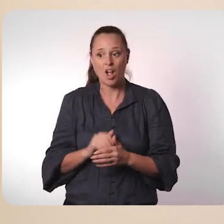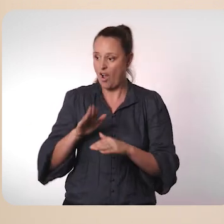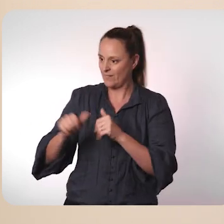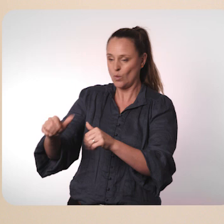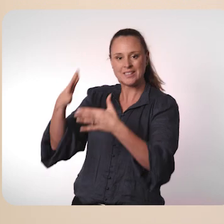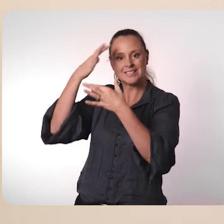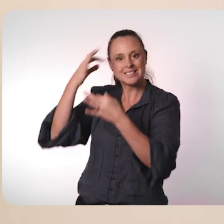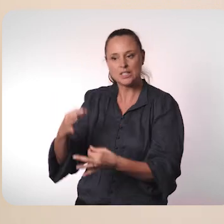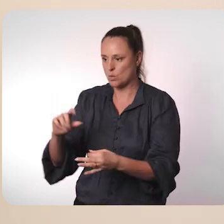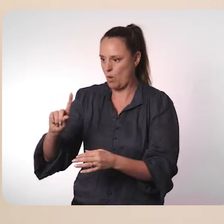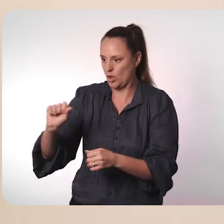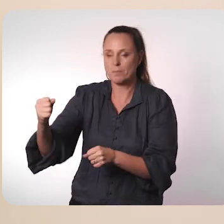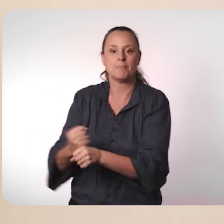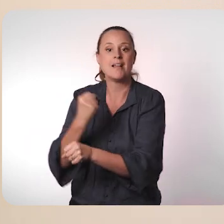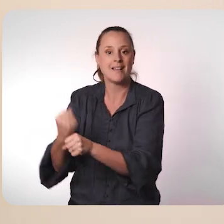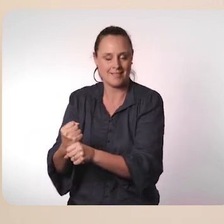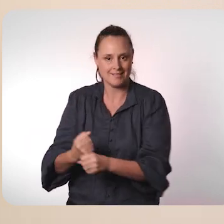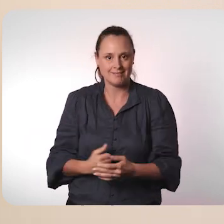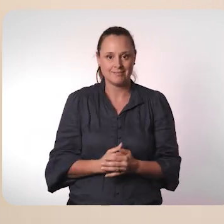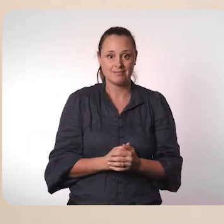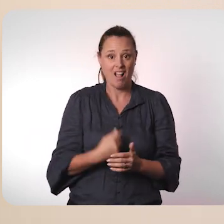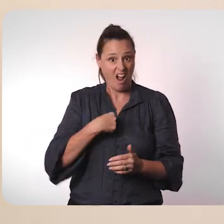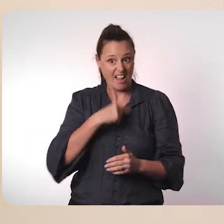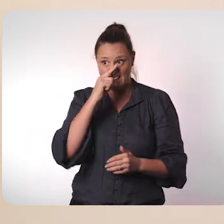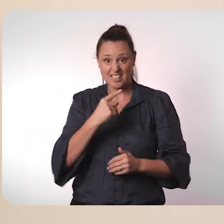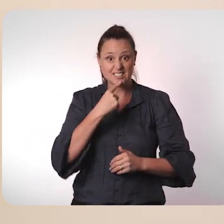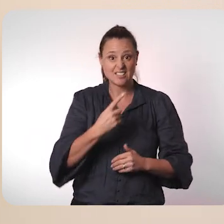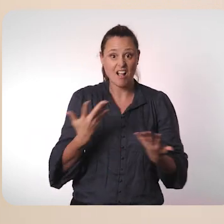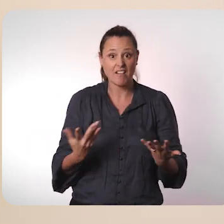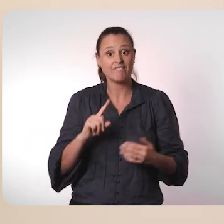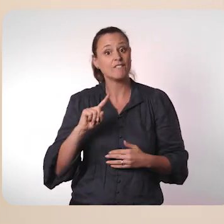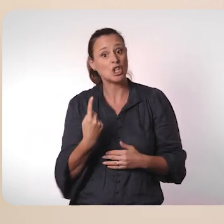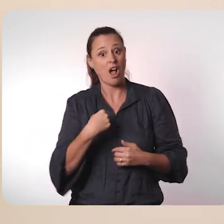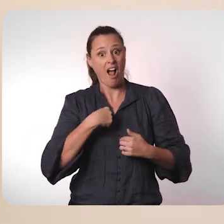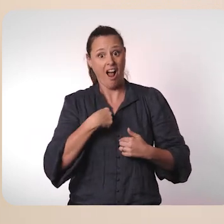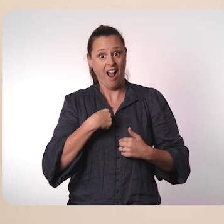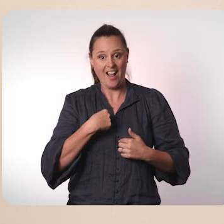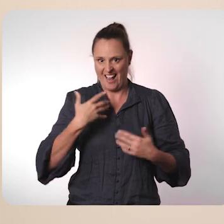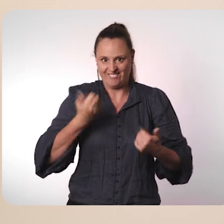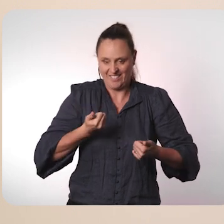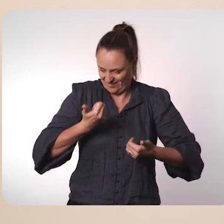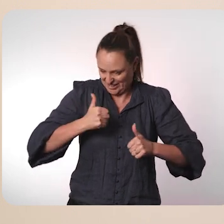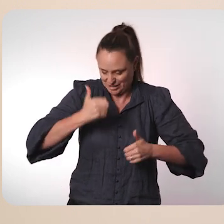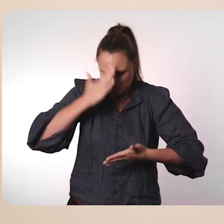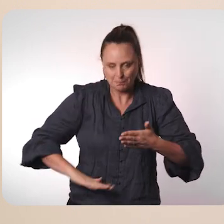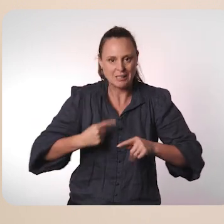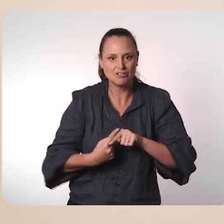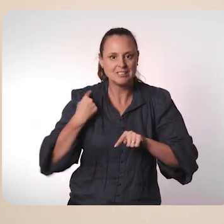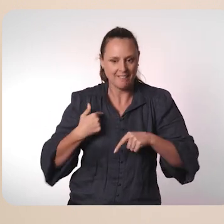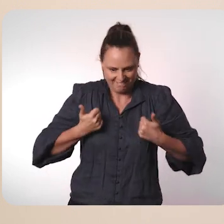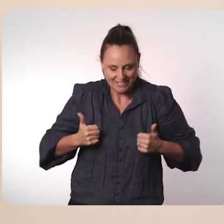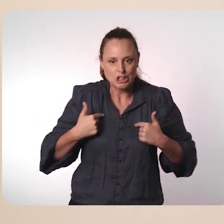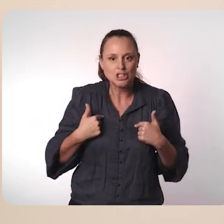their life. I can speak firsthand by being a disabled person and being in a senior position that we do